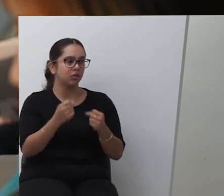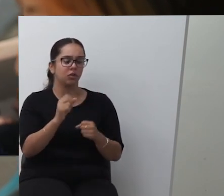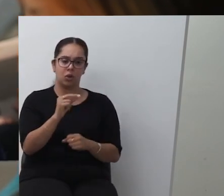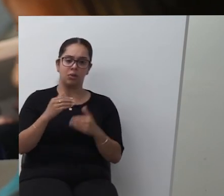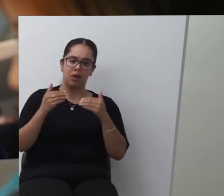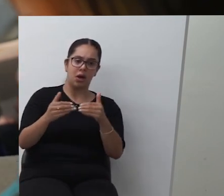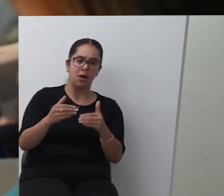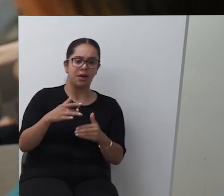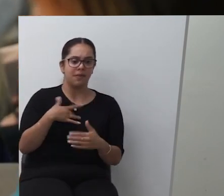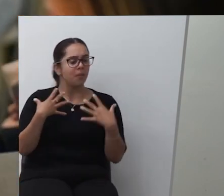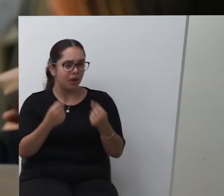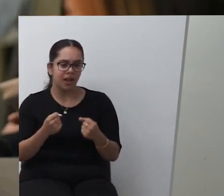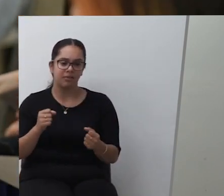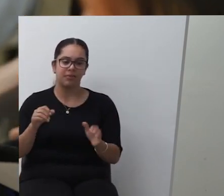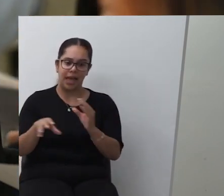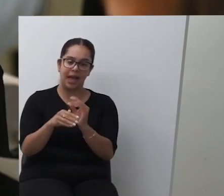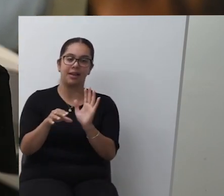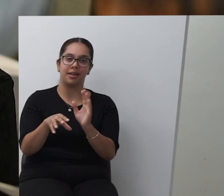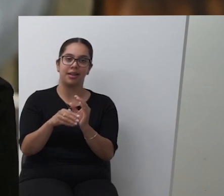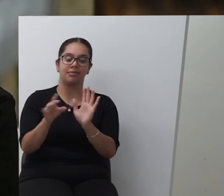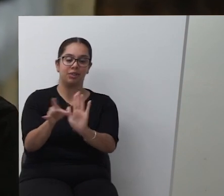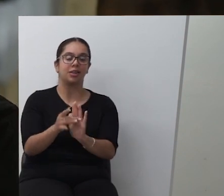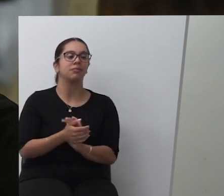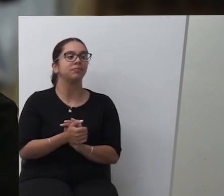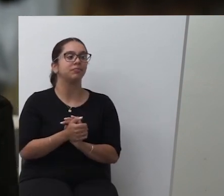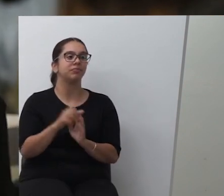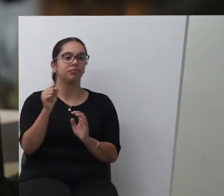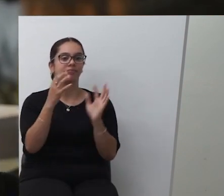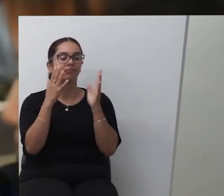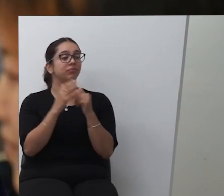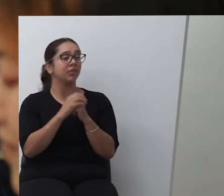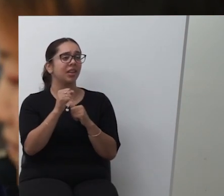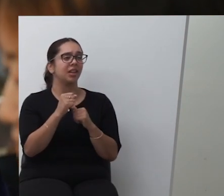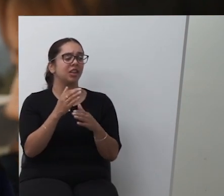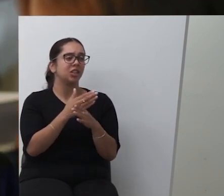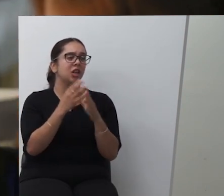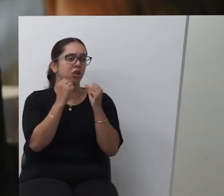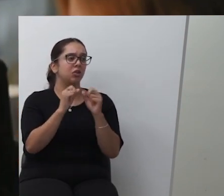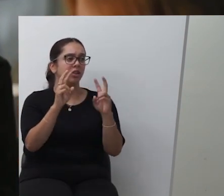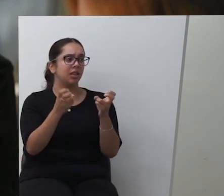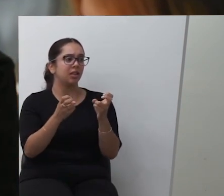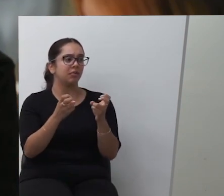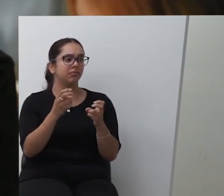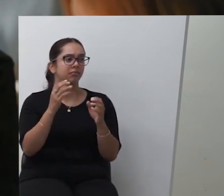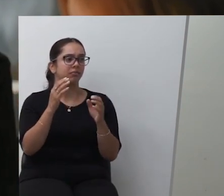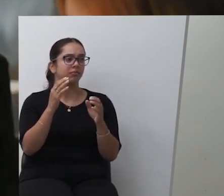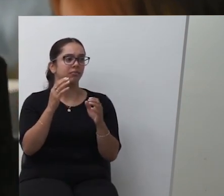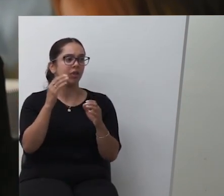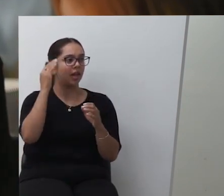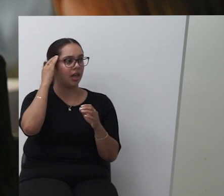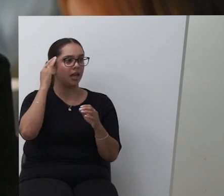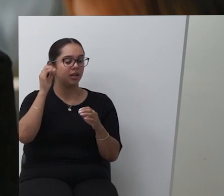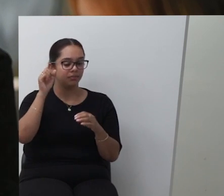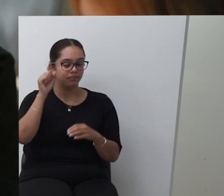brave, like put that sticker there. And you know, there's like the shared cultural theme of like put your head down, don't